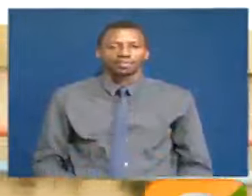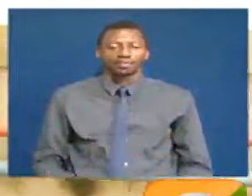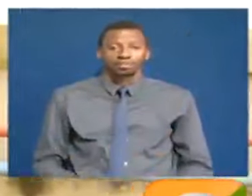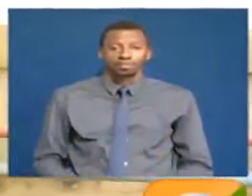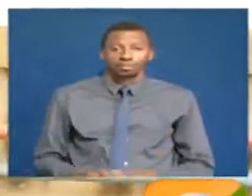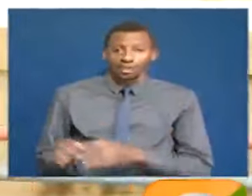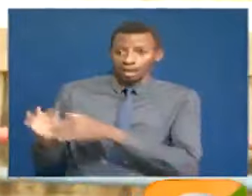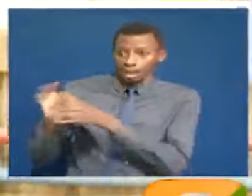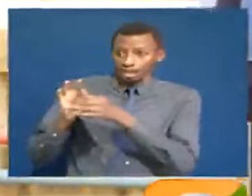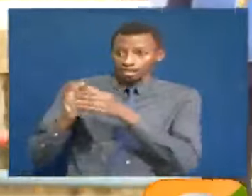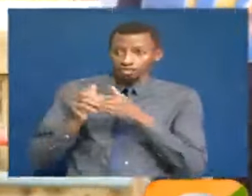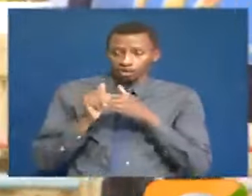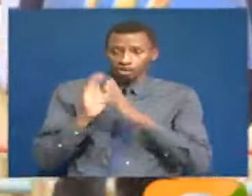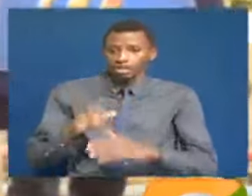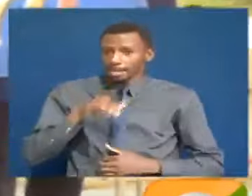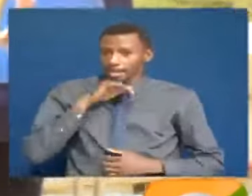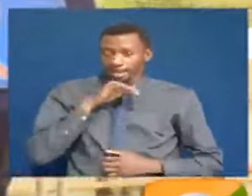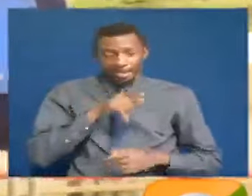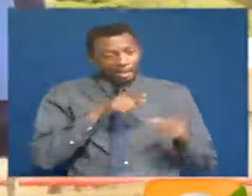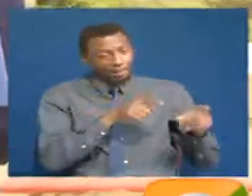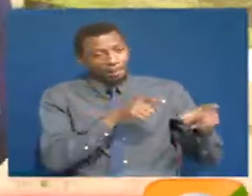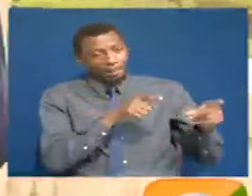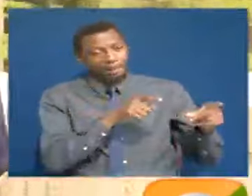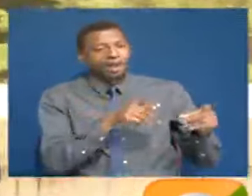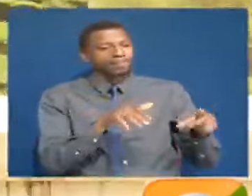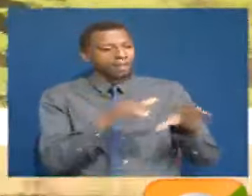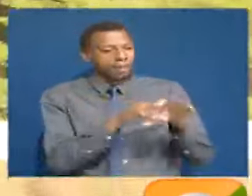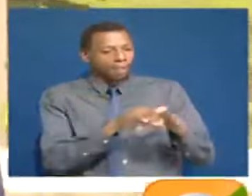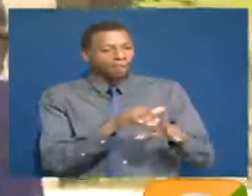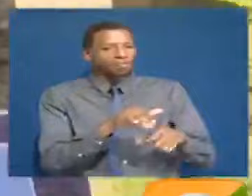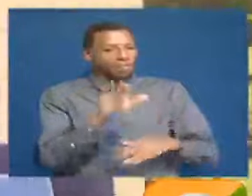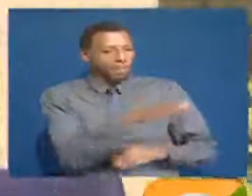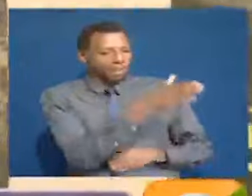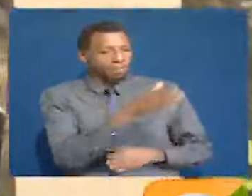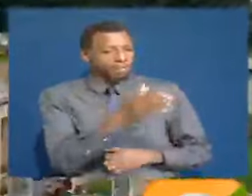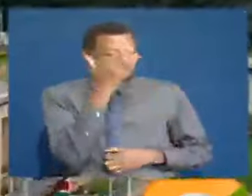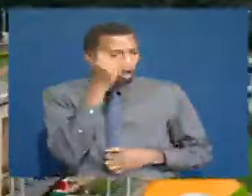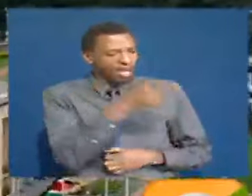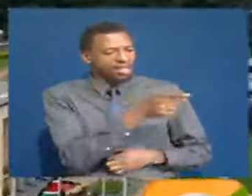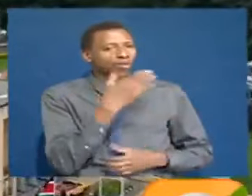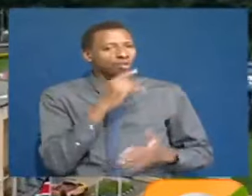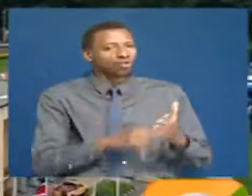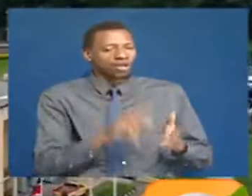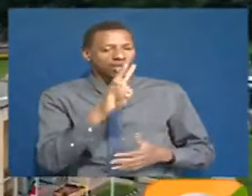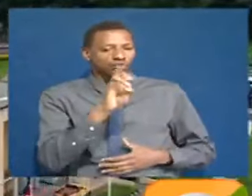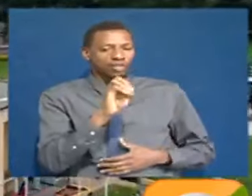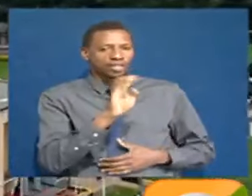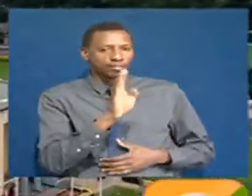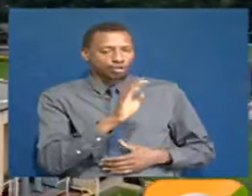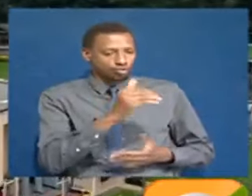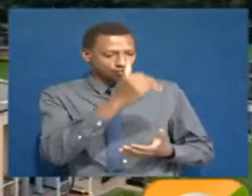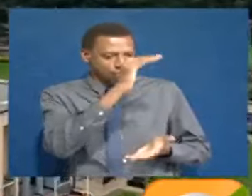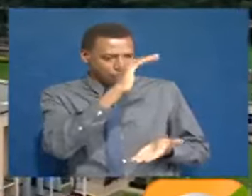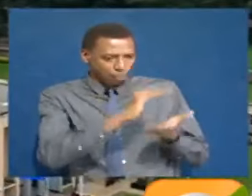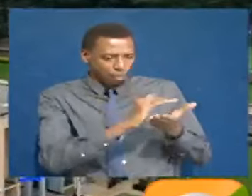Azimio leader Raila Odinga has blasted members of the National Assembly for demanding a 20 billion reduction in county